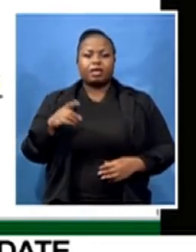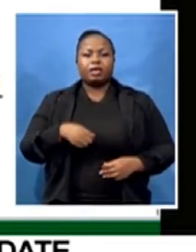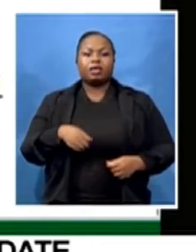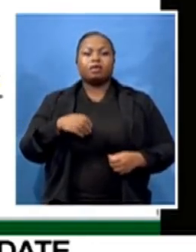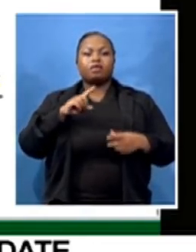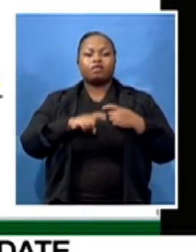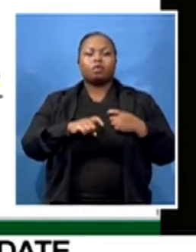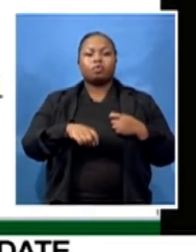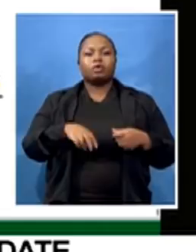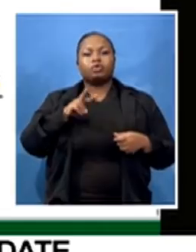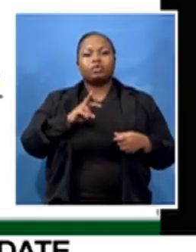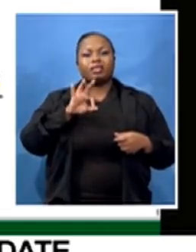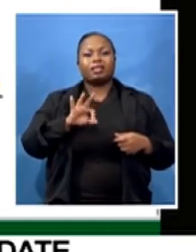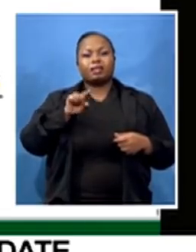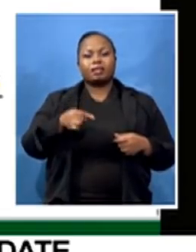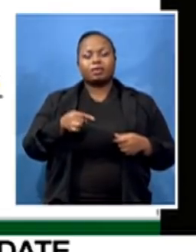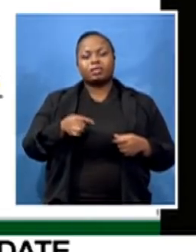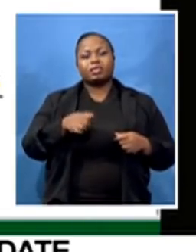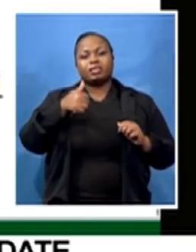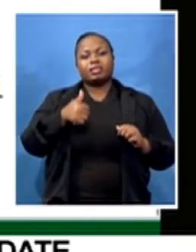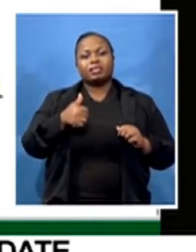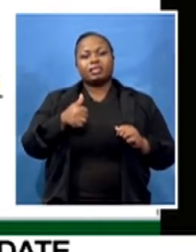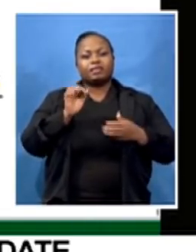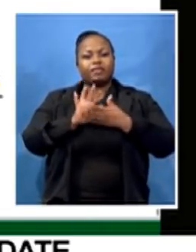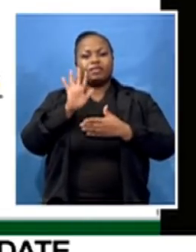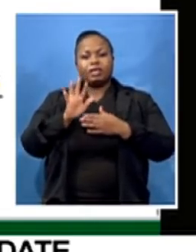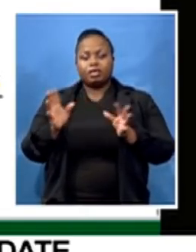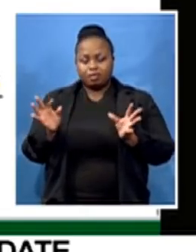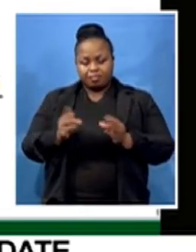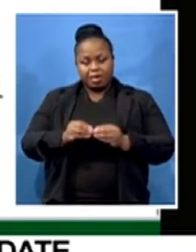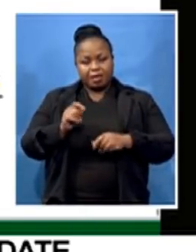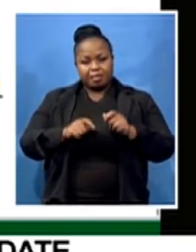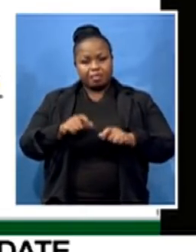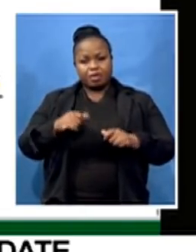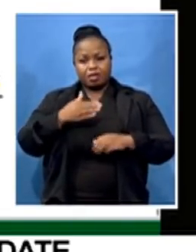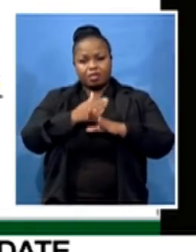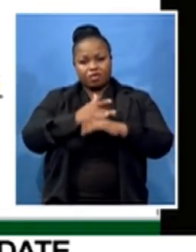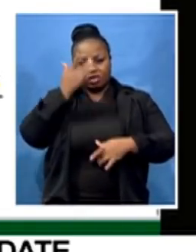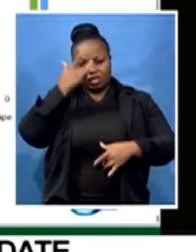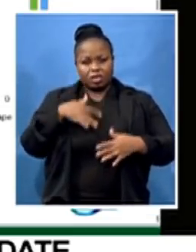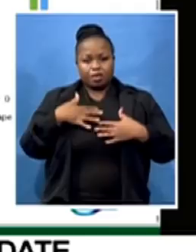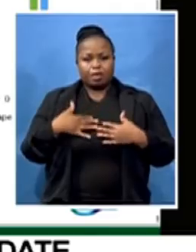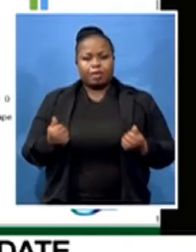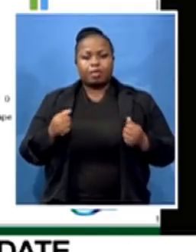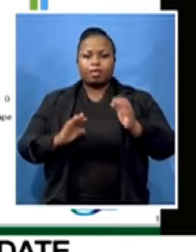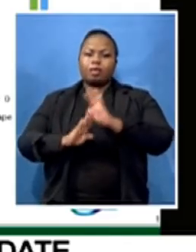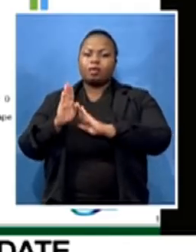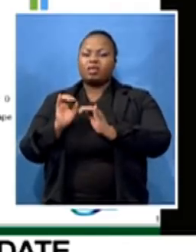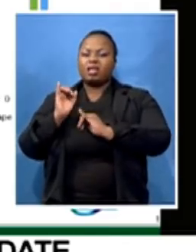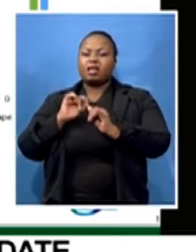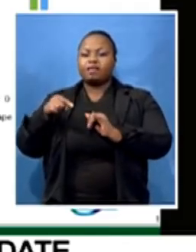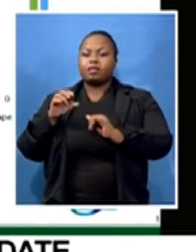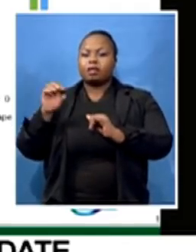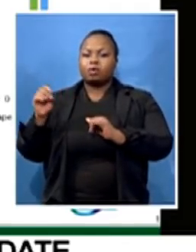223,615, 11,000 have recovered, and we see the graph is showing that quite clearly there. Then we look at